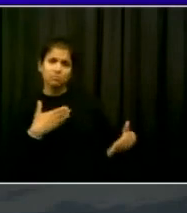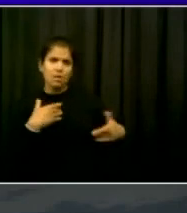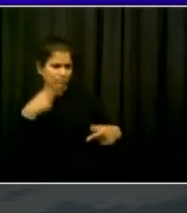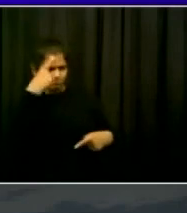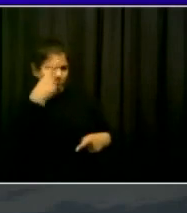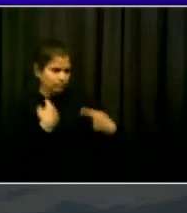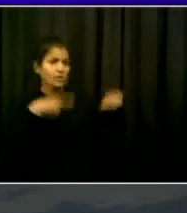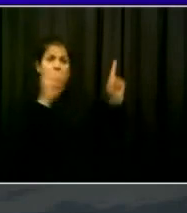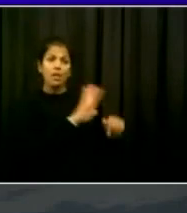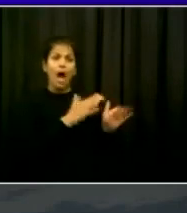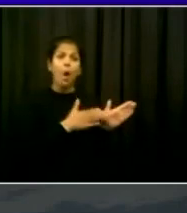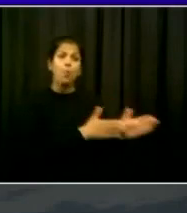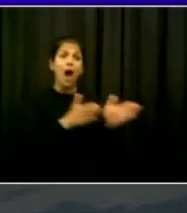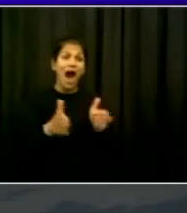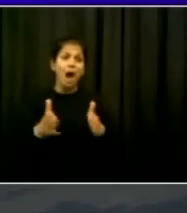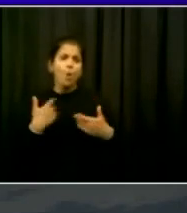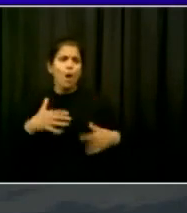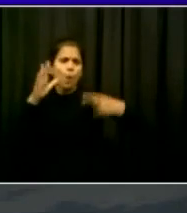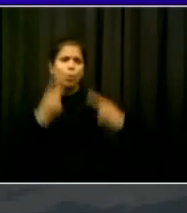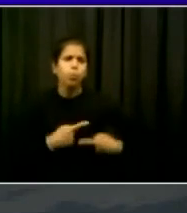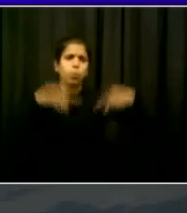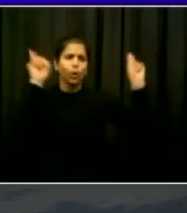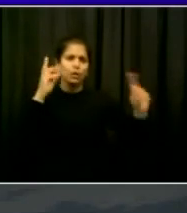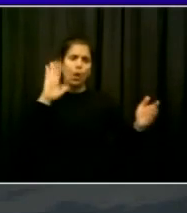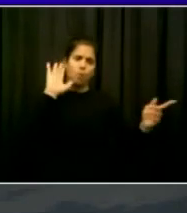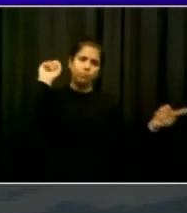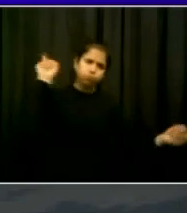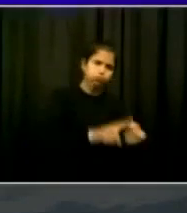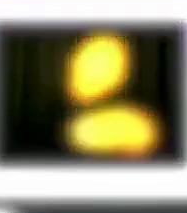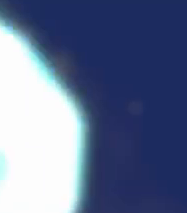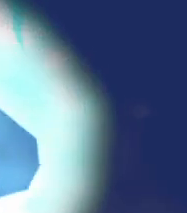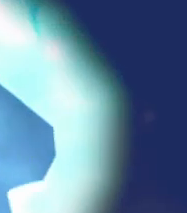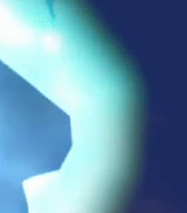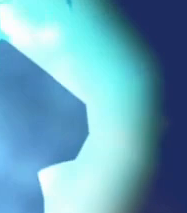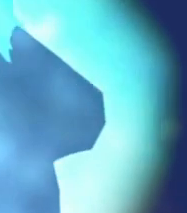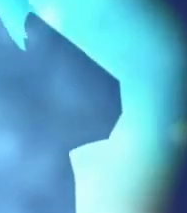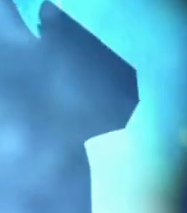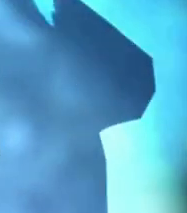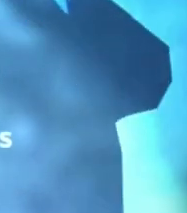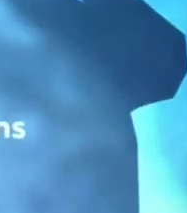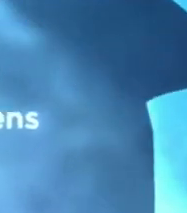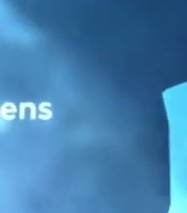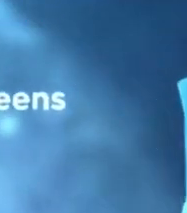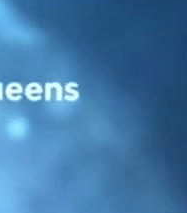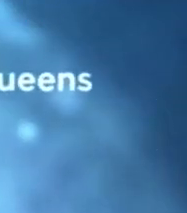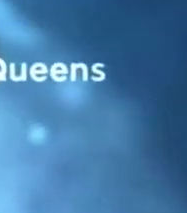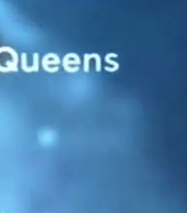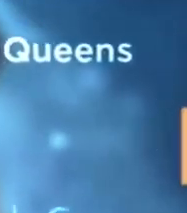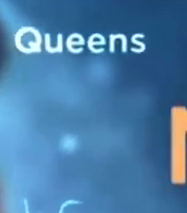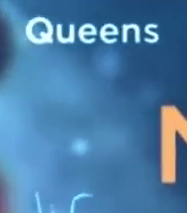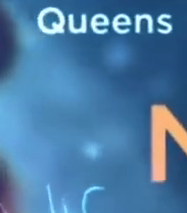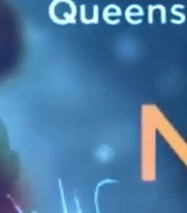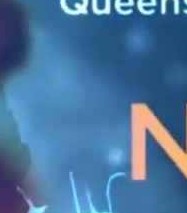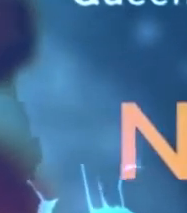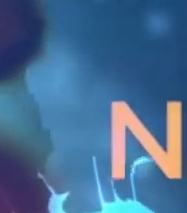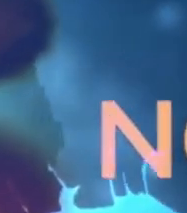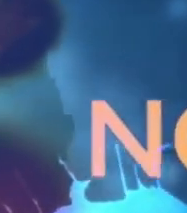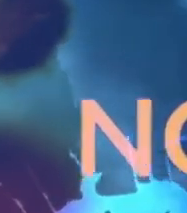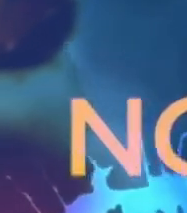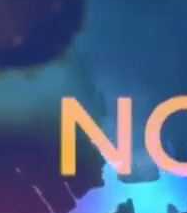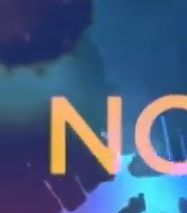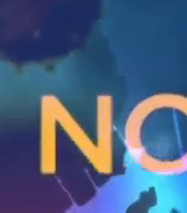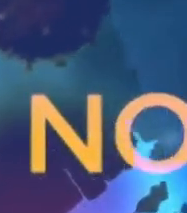clergy, organizations, everyone, to protect the people of that borough. Across the city, cases are up 50% over the